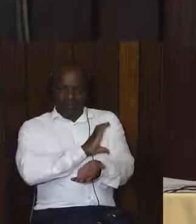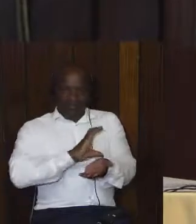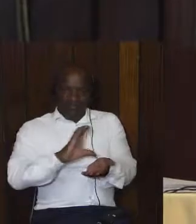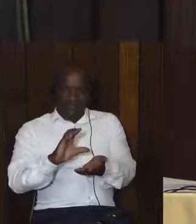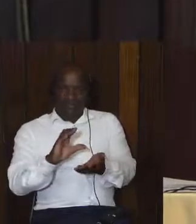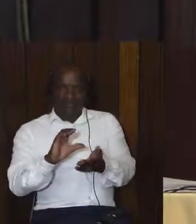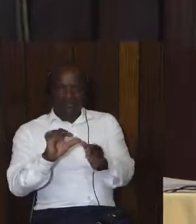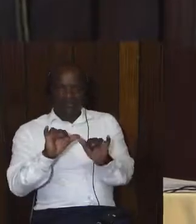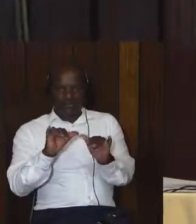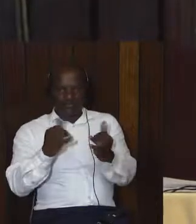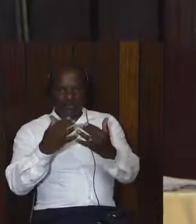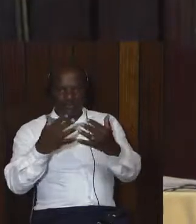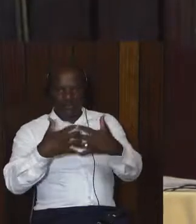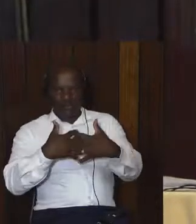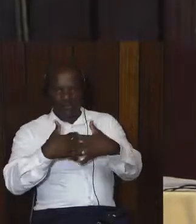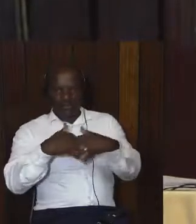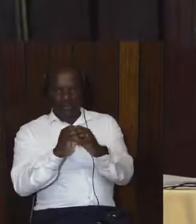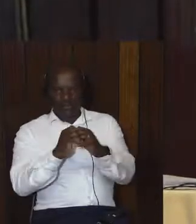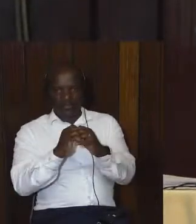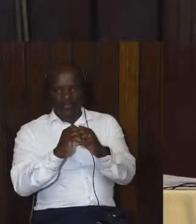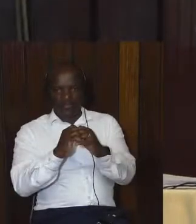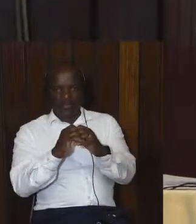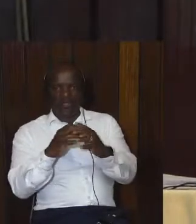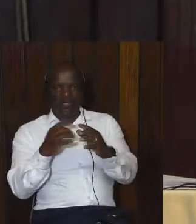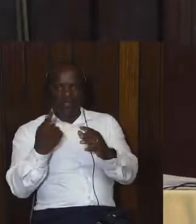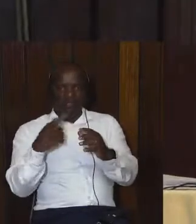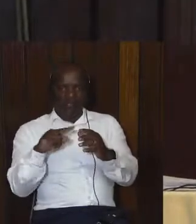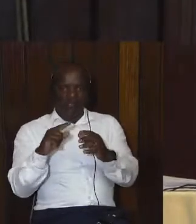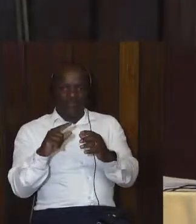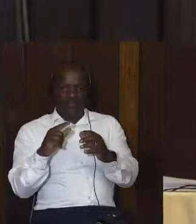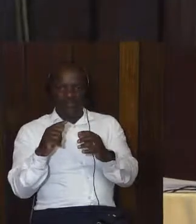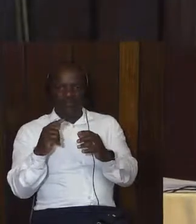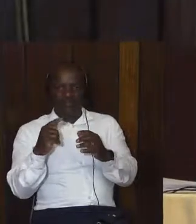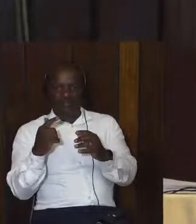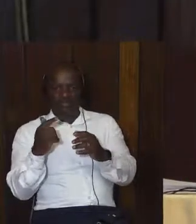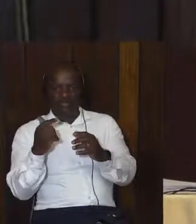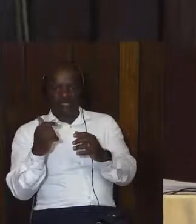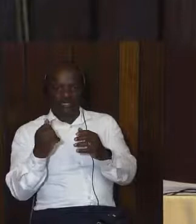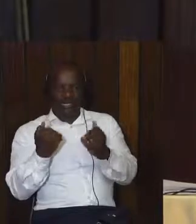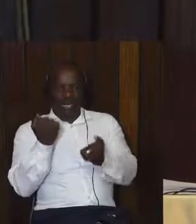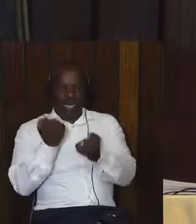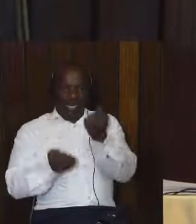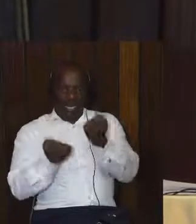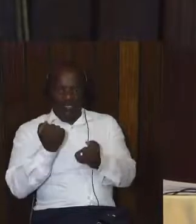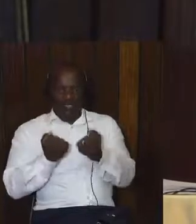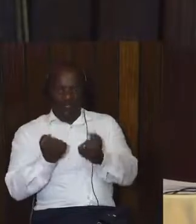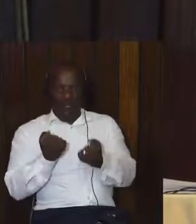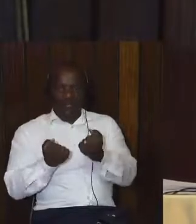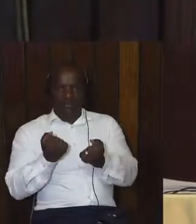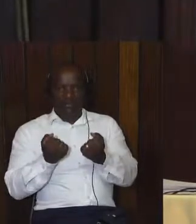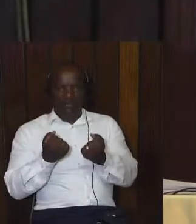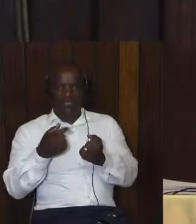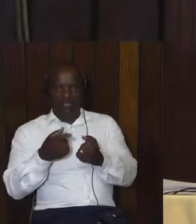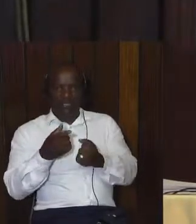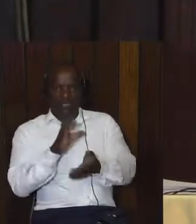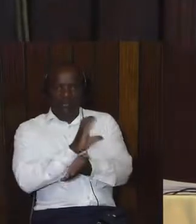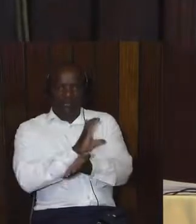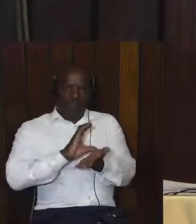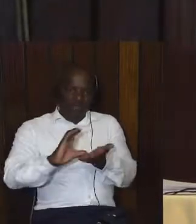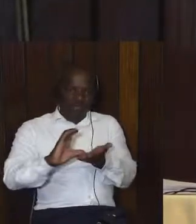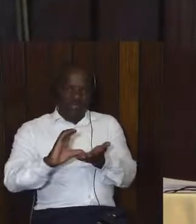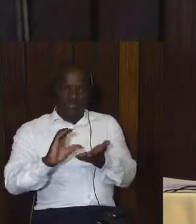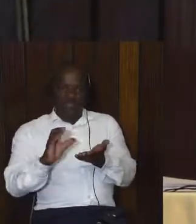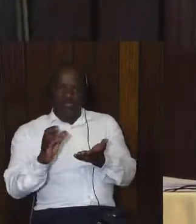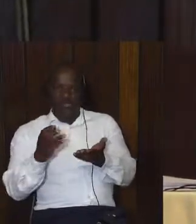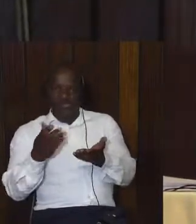firm to deal with these SLAs and other challenges that might arise as they deal with contractors. Are we